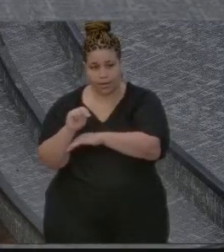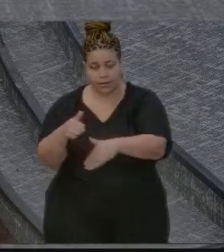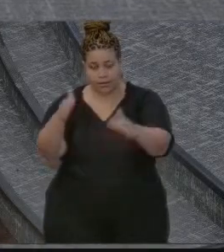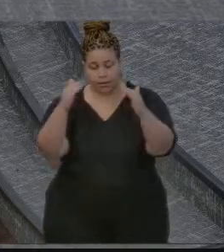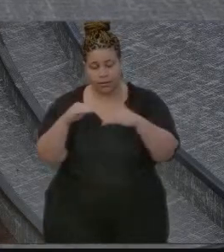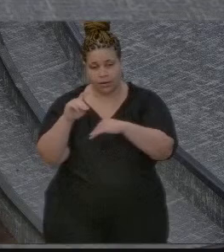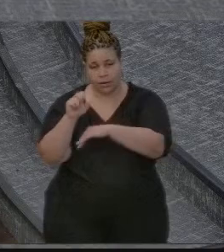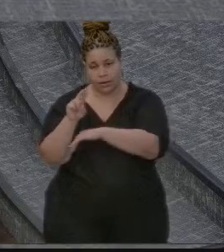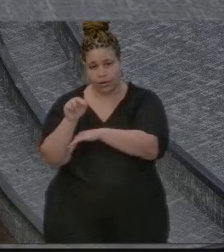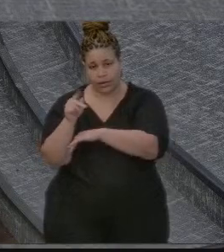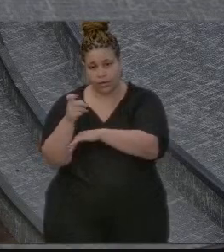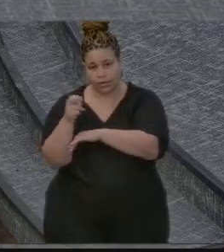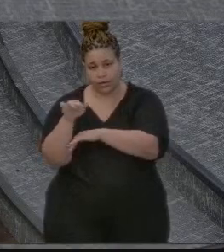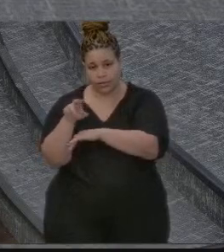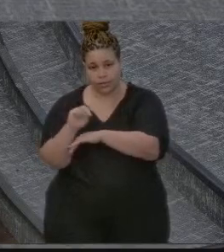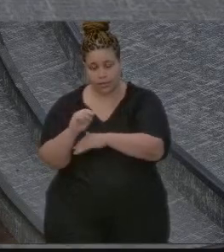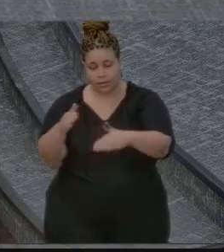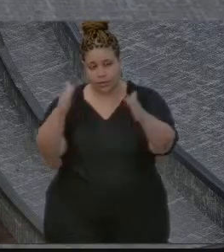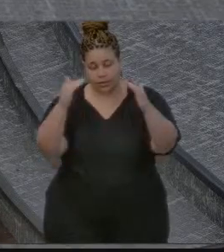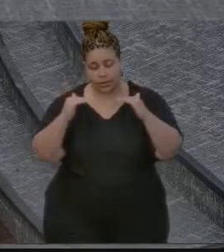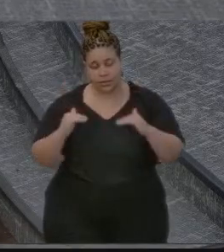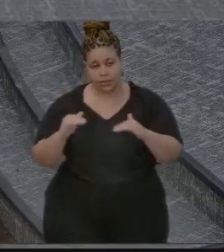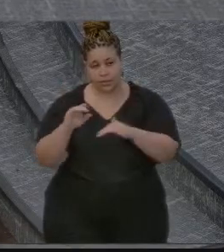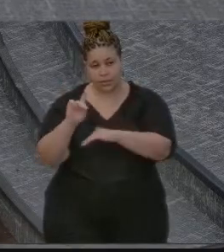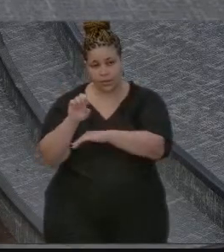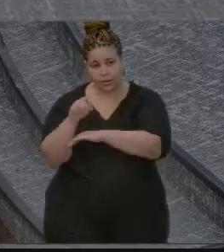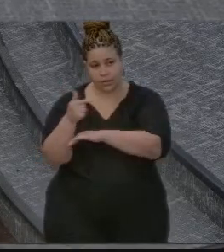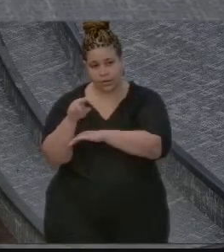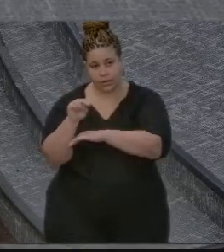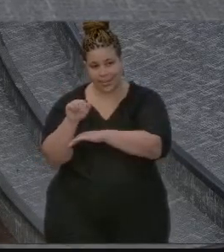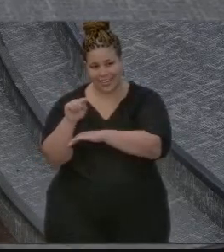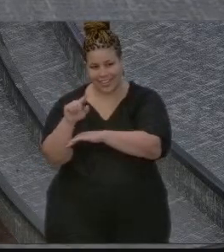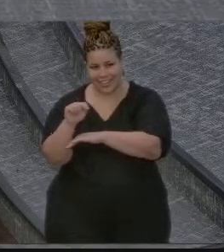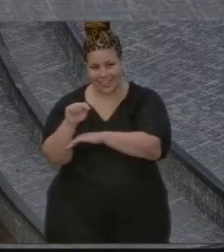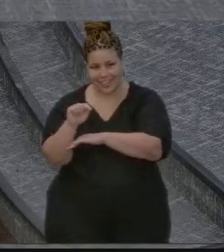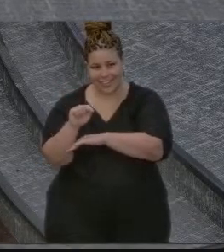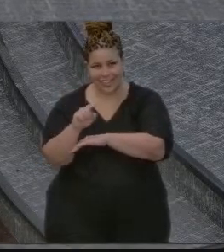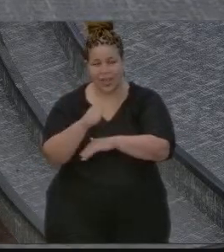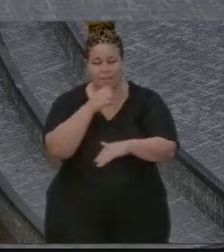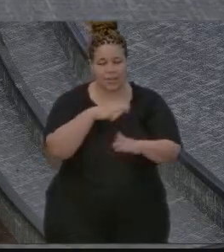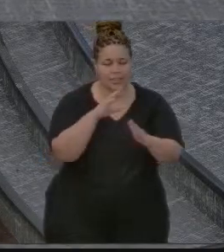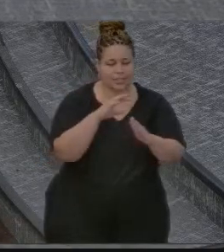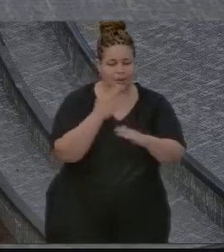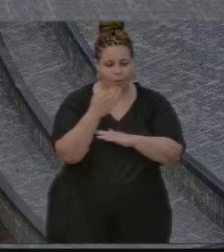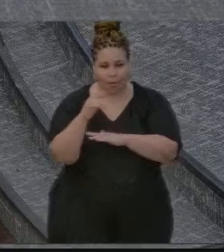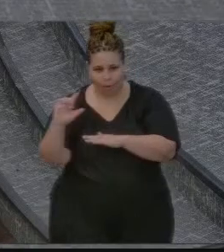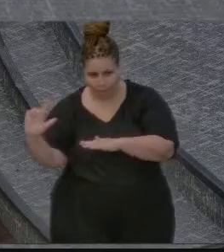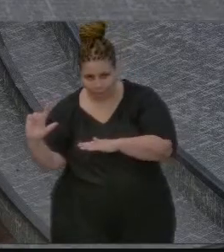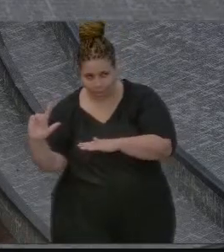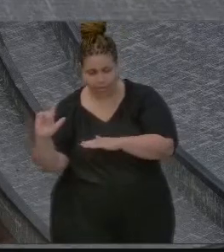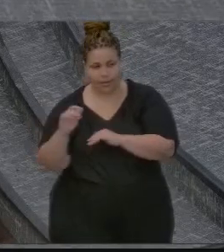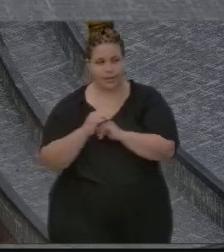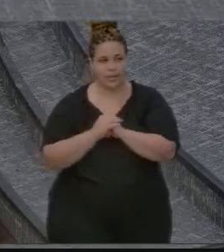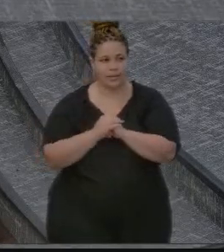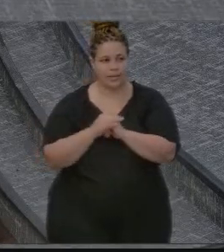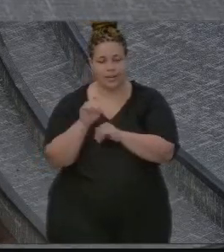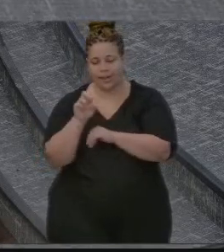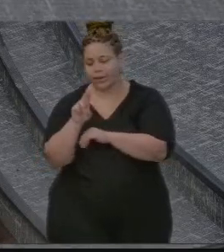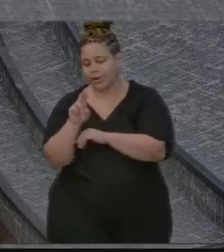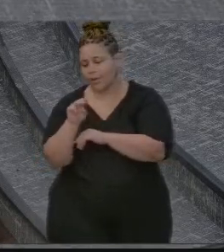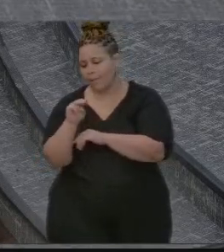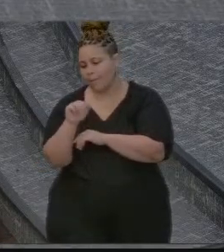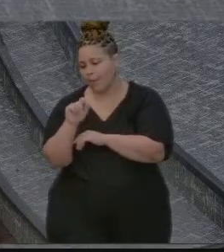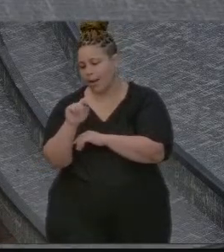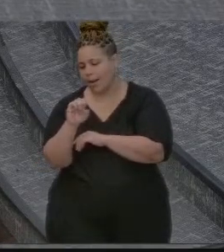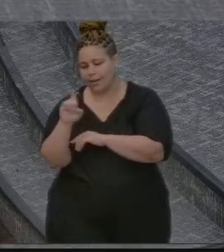Gant? Ms. Hull? Here. I'm sorry. I'm sorry. Sorry about that. Dr. Maddox?